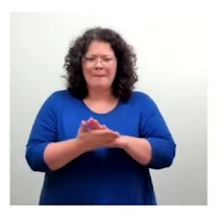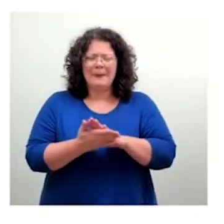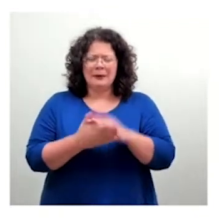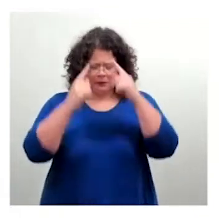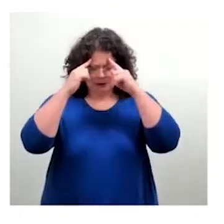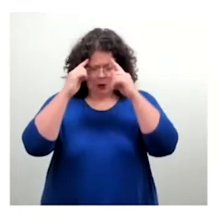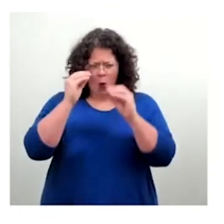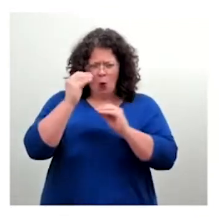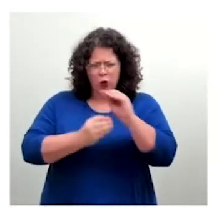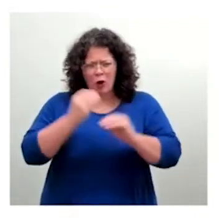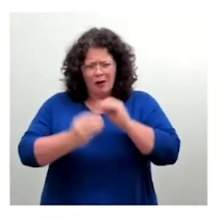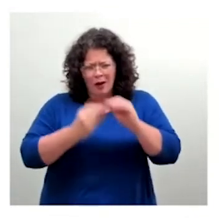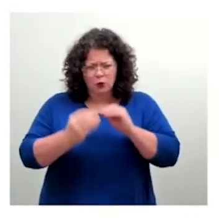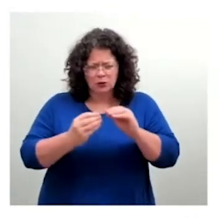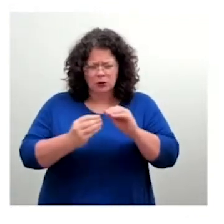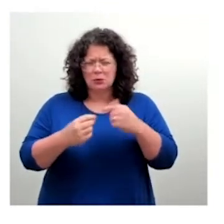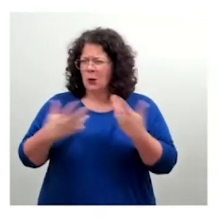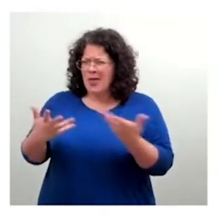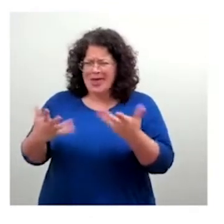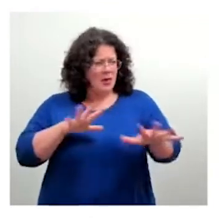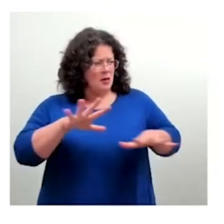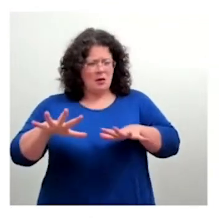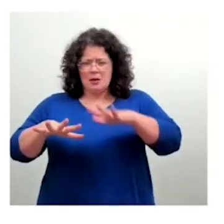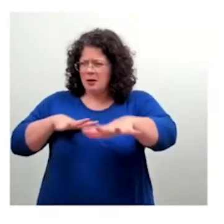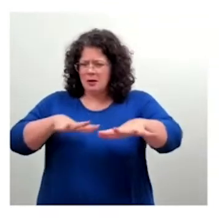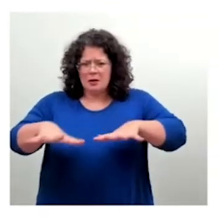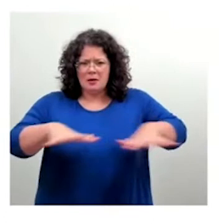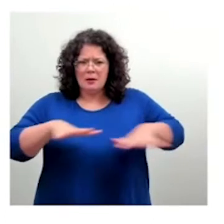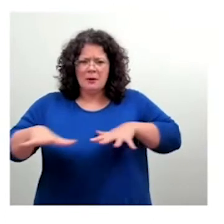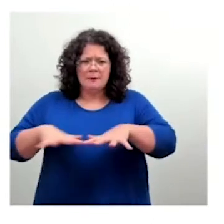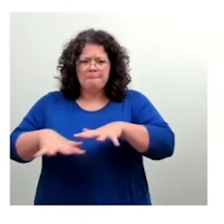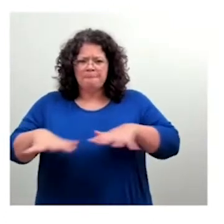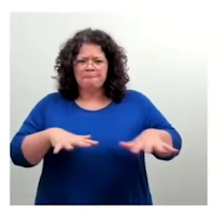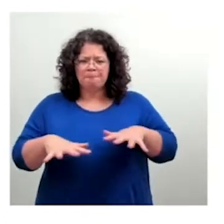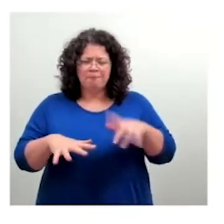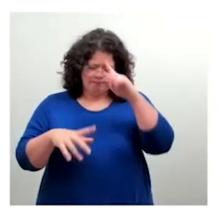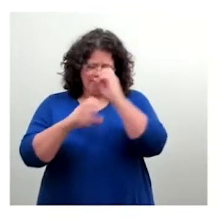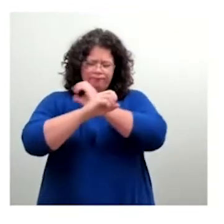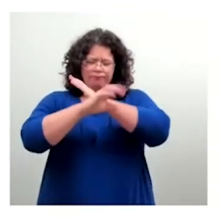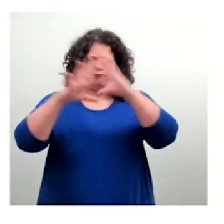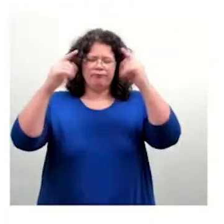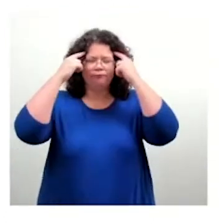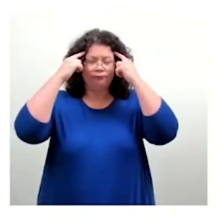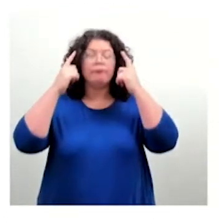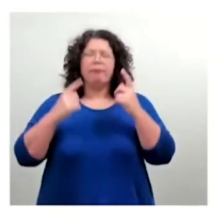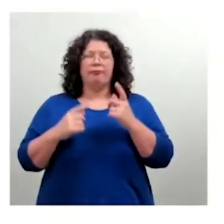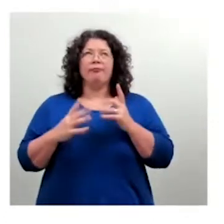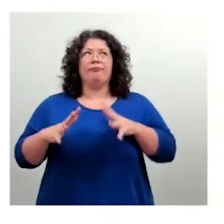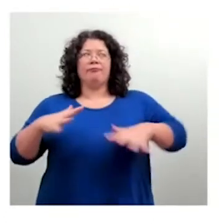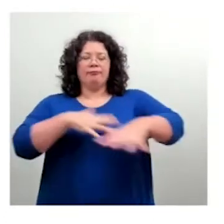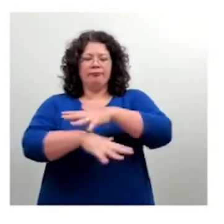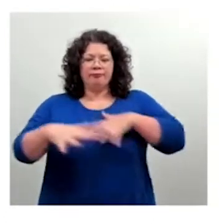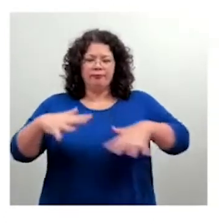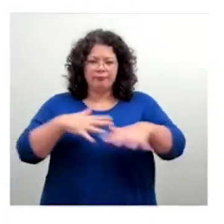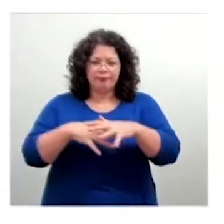the space that I'm in. And perhaps the best way to illustrate this is through a very short video, which I'm going to play